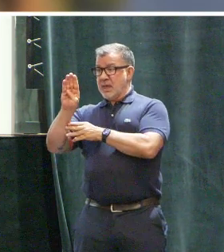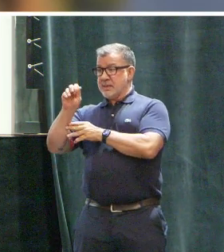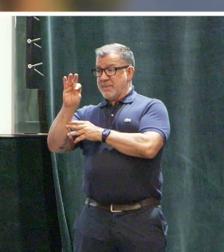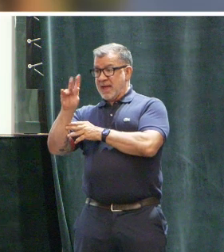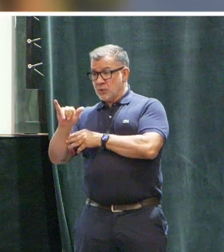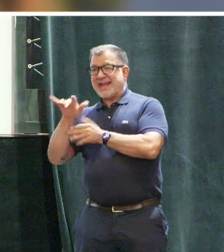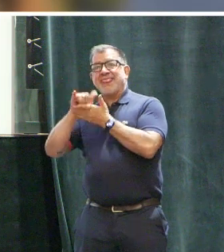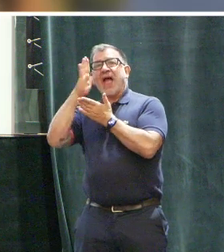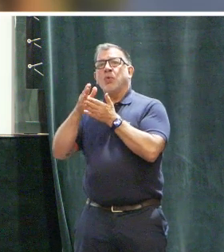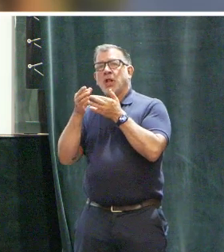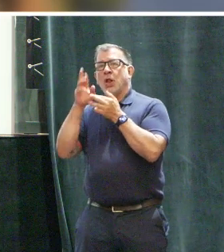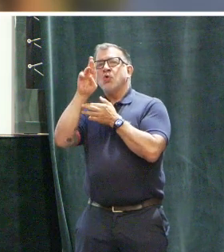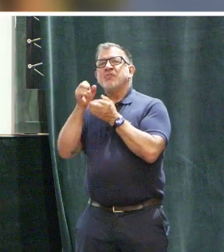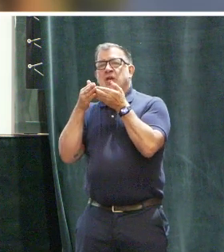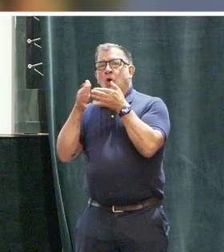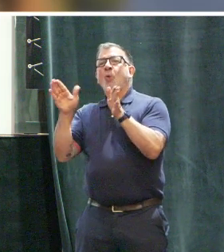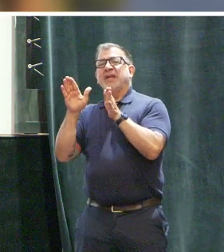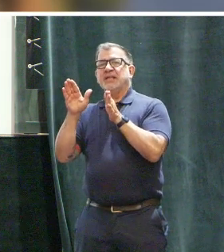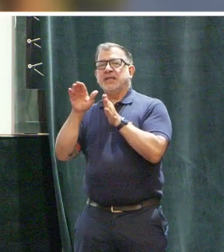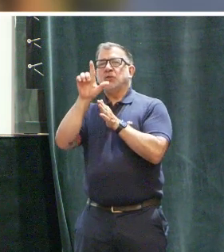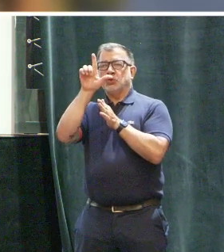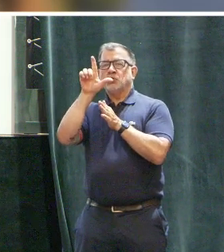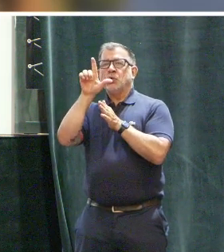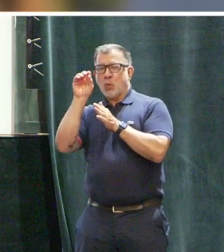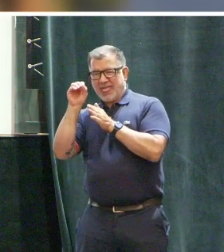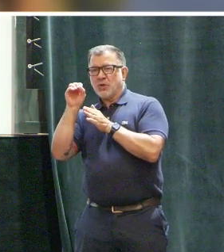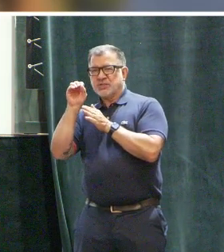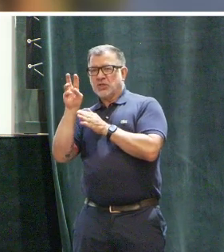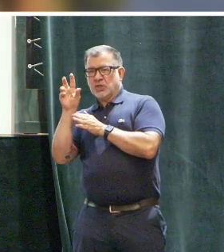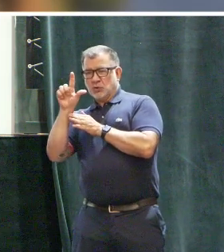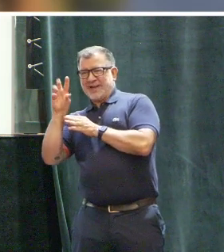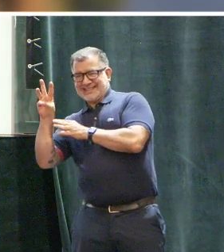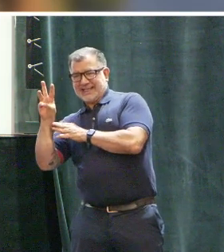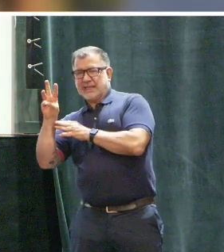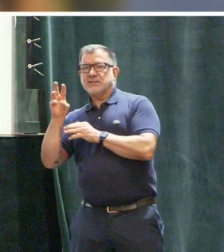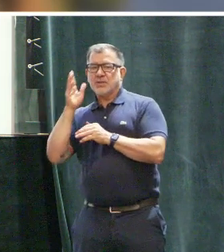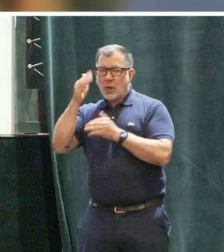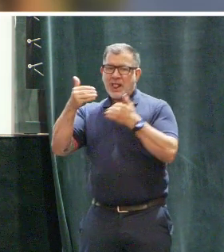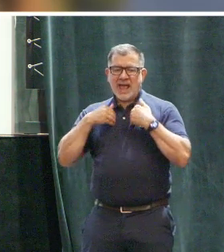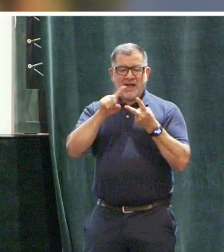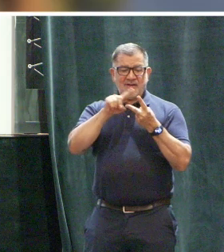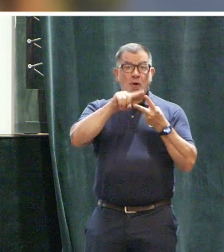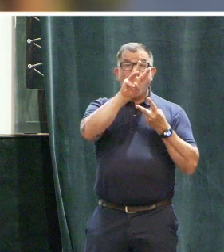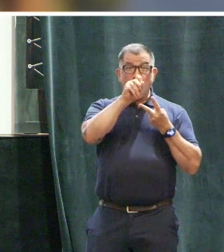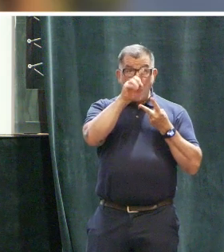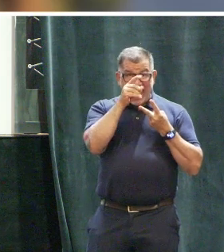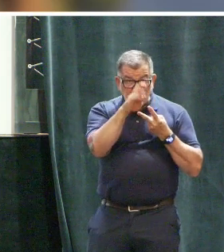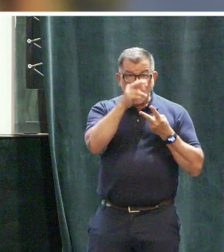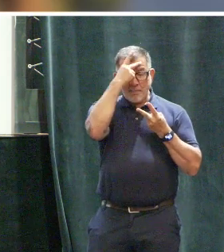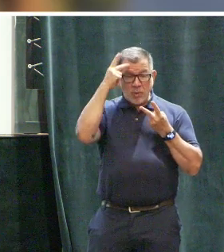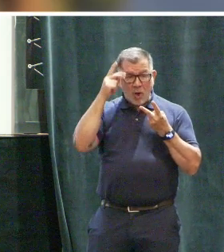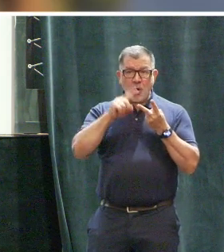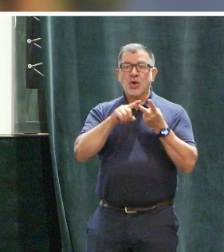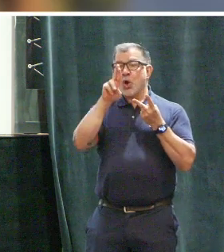reopen 26. We'll have Wagner Park, Rockefeller Park, and then a number of other